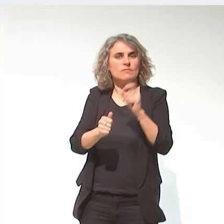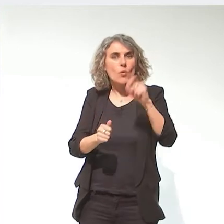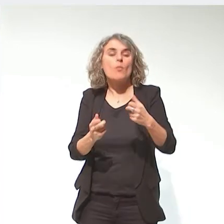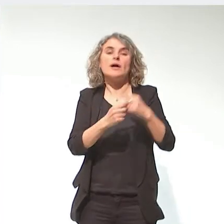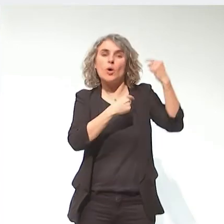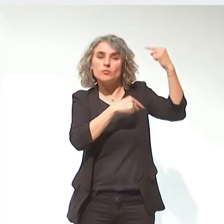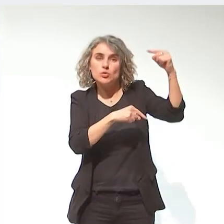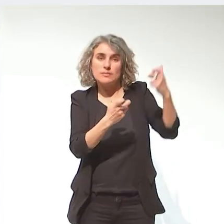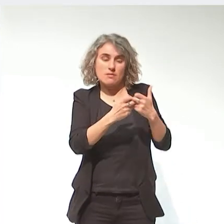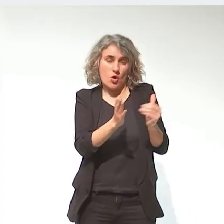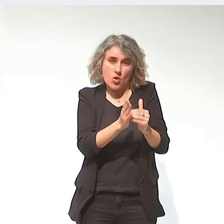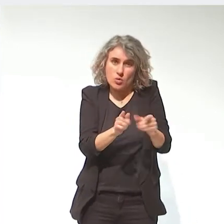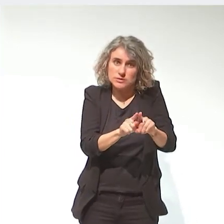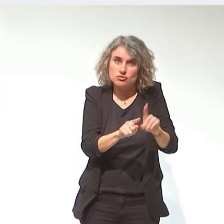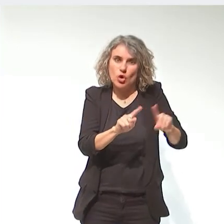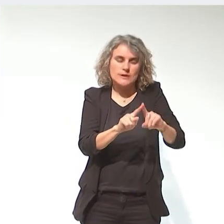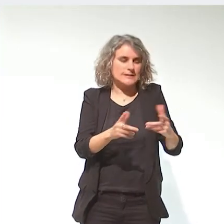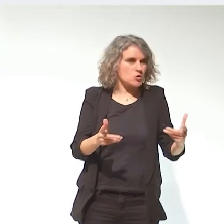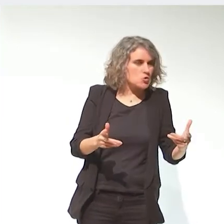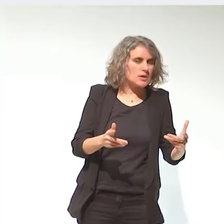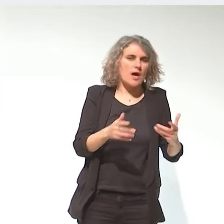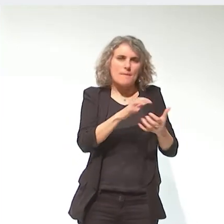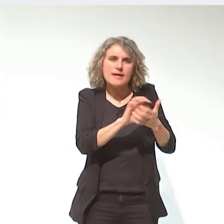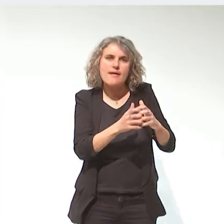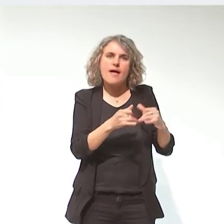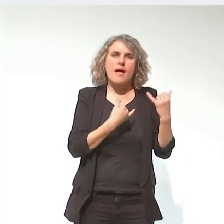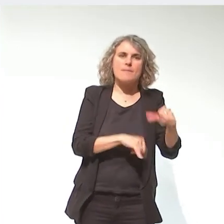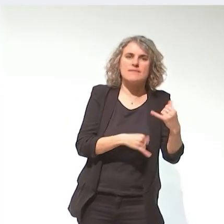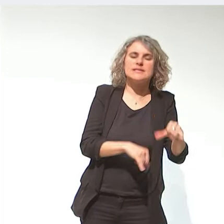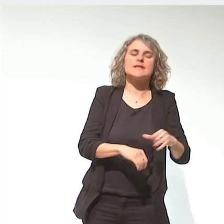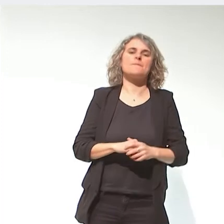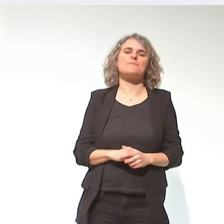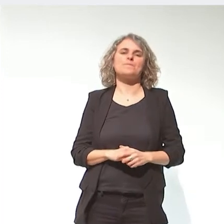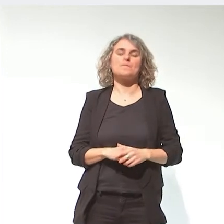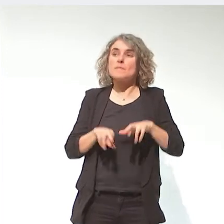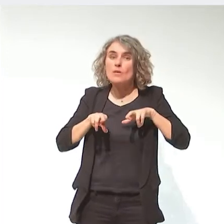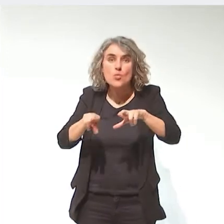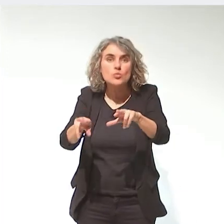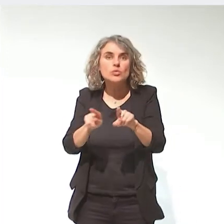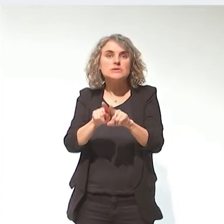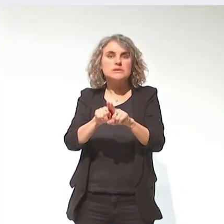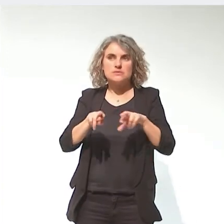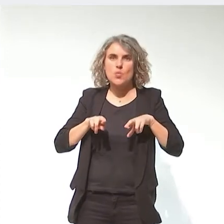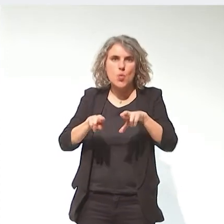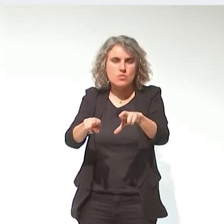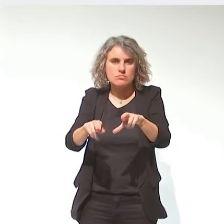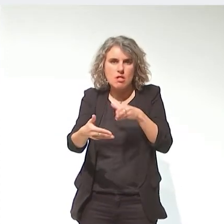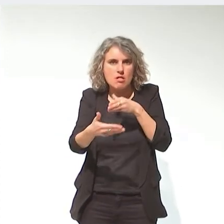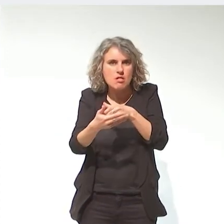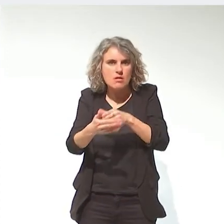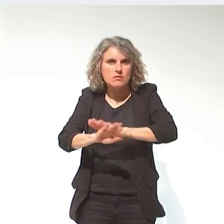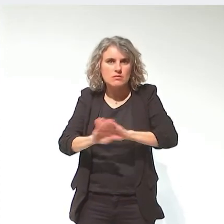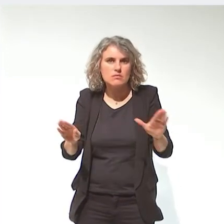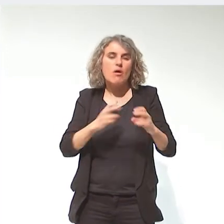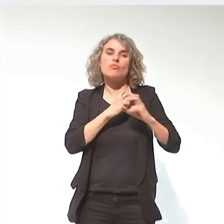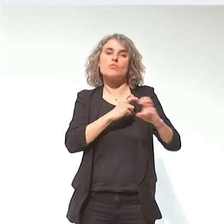are some matters which are accessible, some matters which are not accessible, with roads, with transport infrastructure, with public transport. A lot of changes